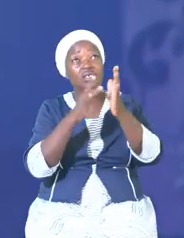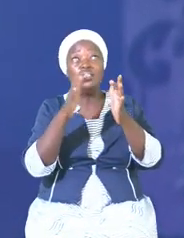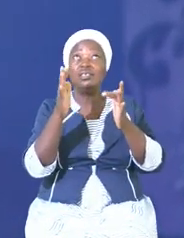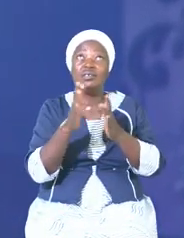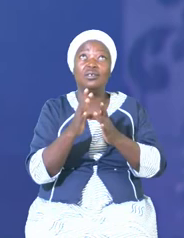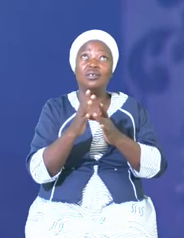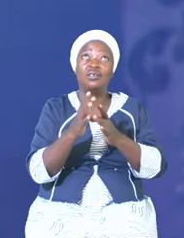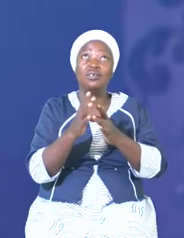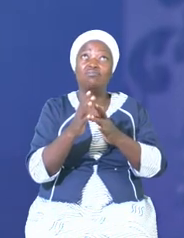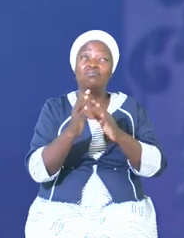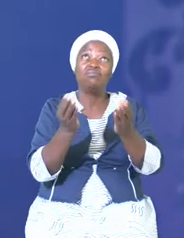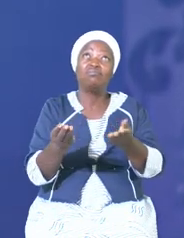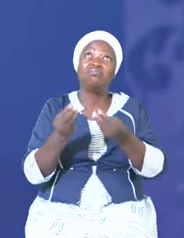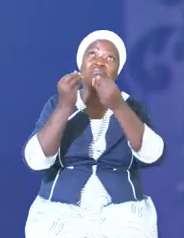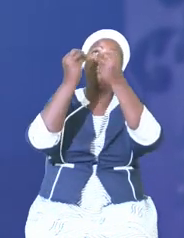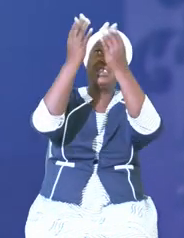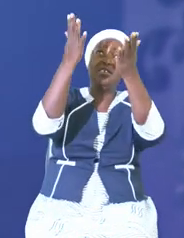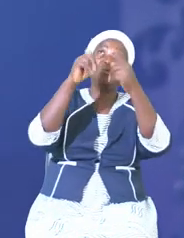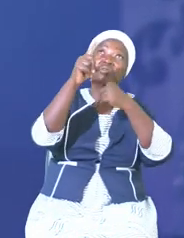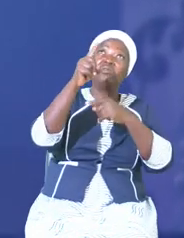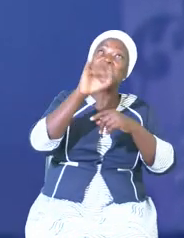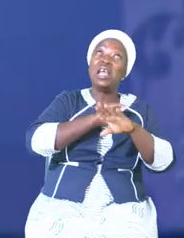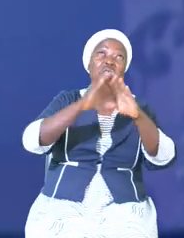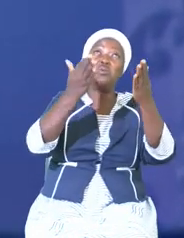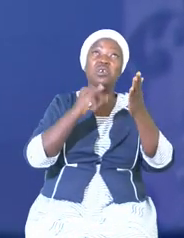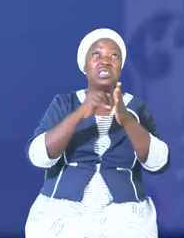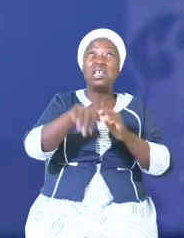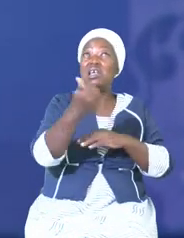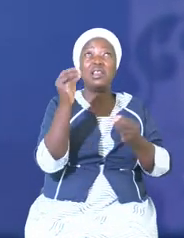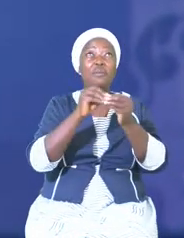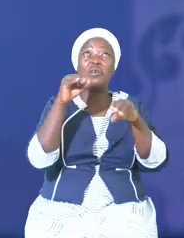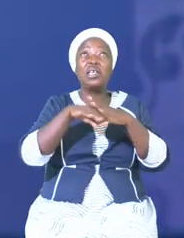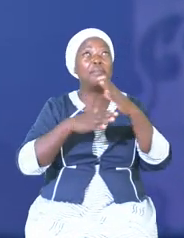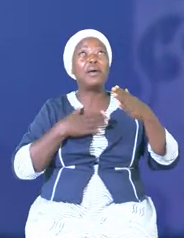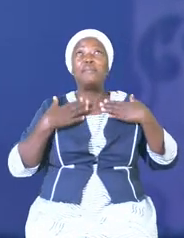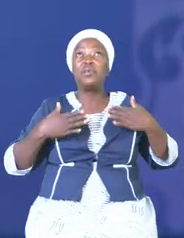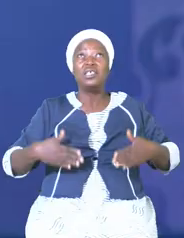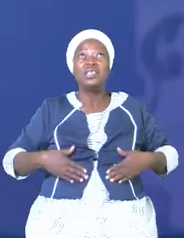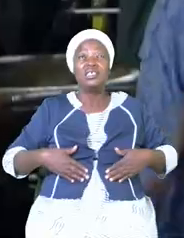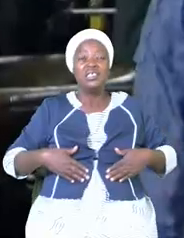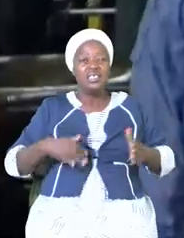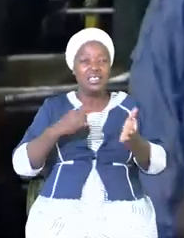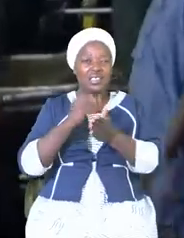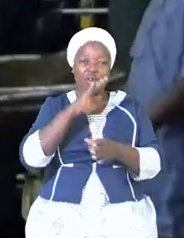have it, I don't want it anymore in my body, it will be fulfilled